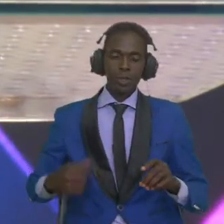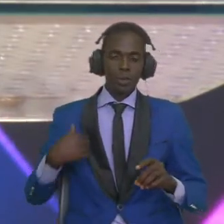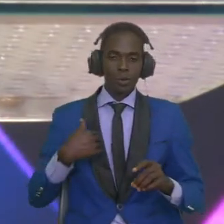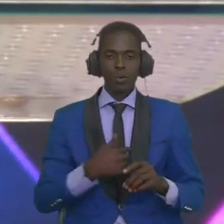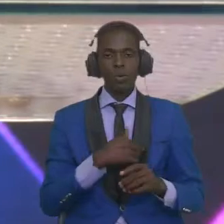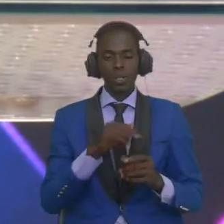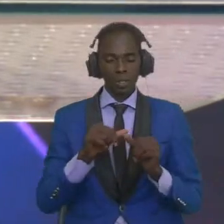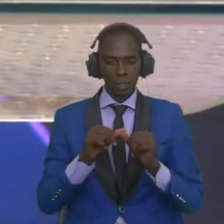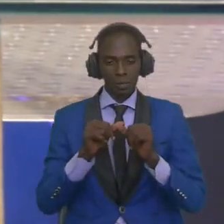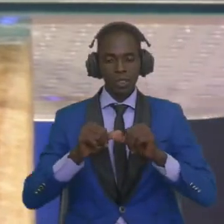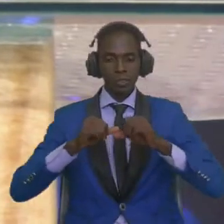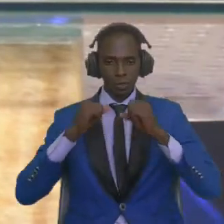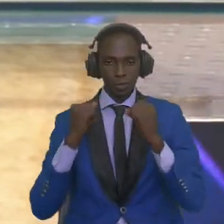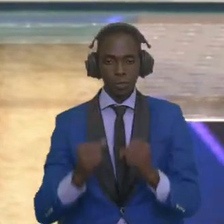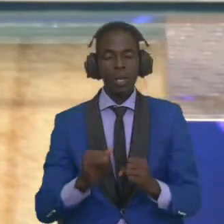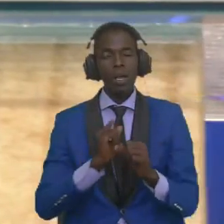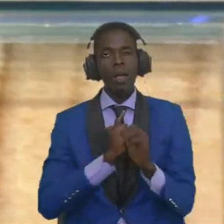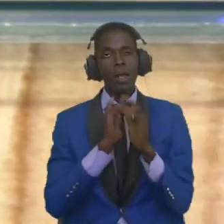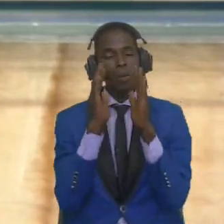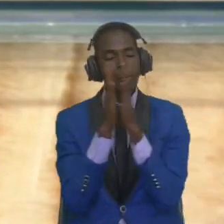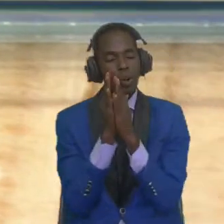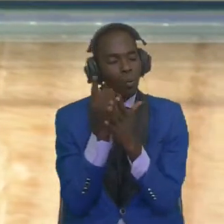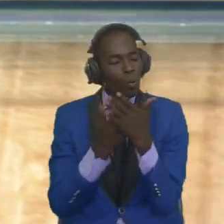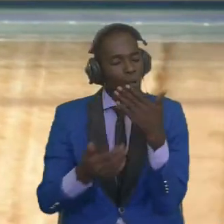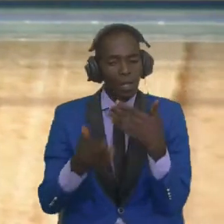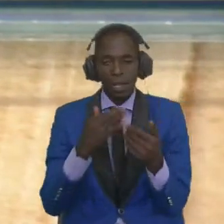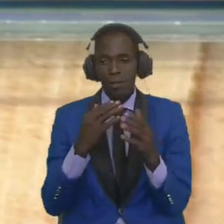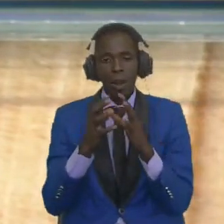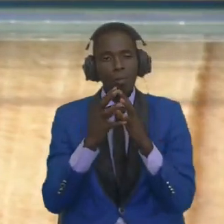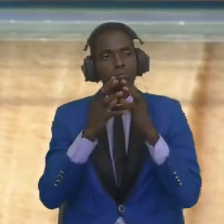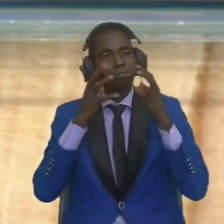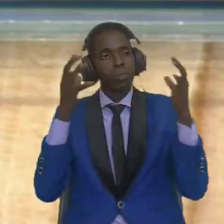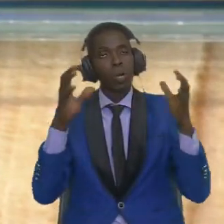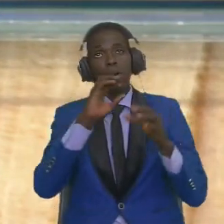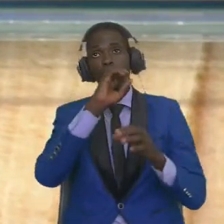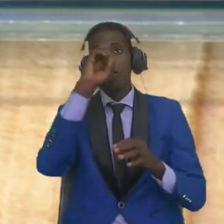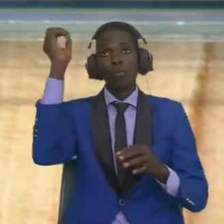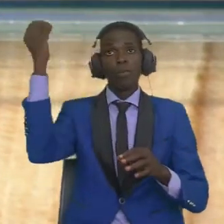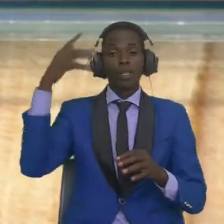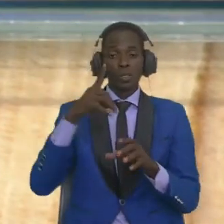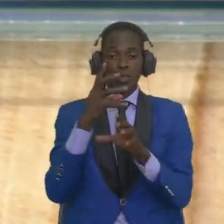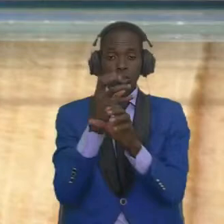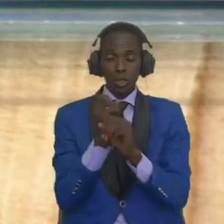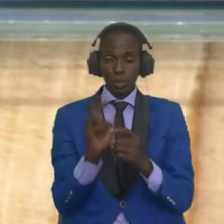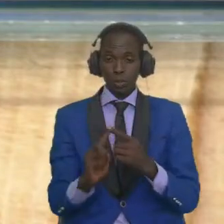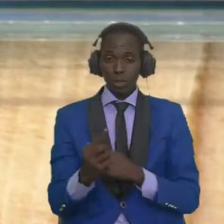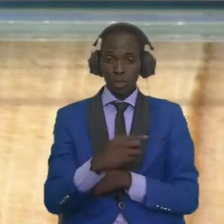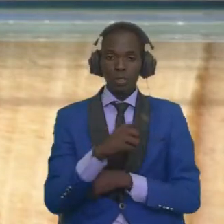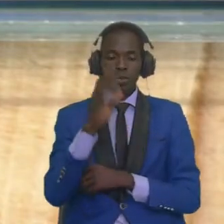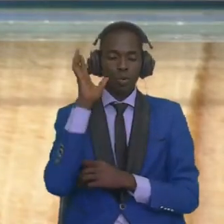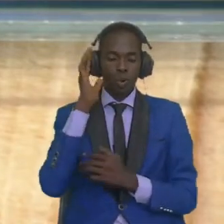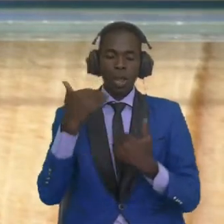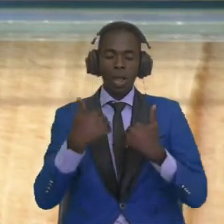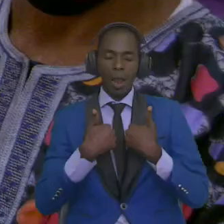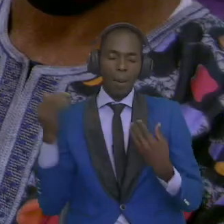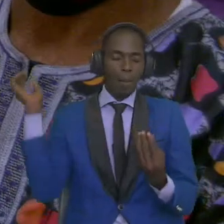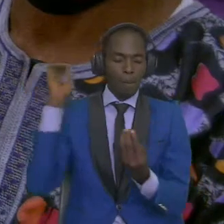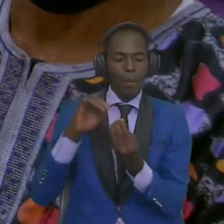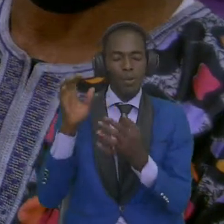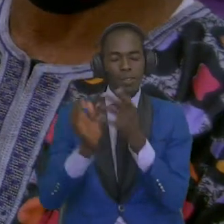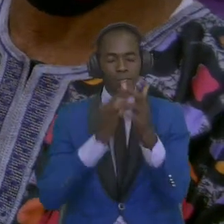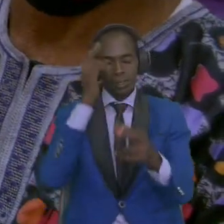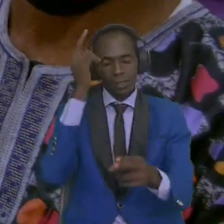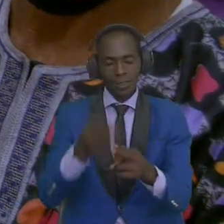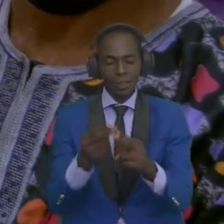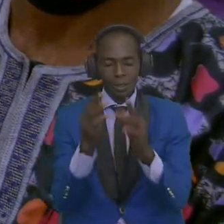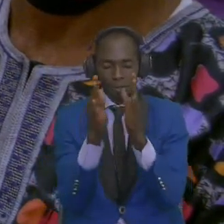of God. I pray that whatever amount of grace you have got today, you will have more in Jesus'